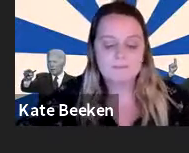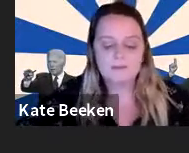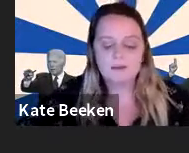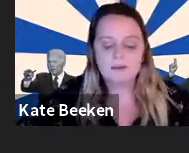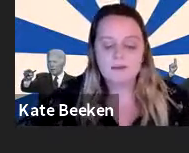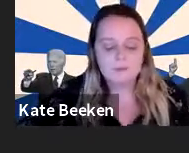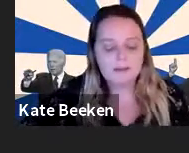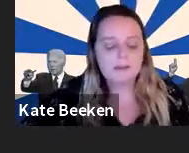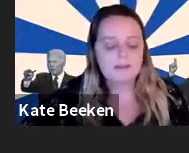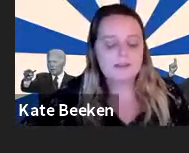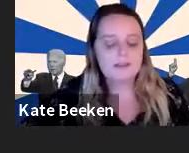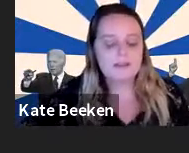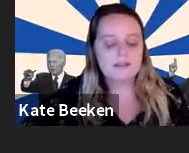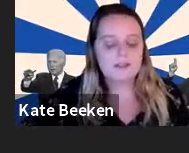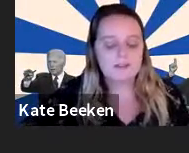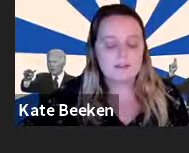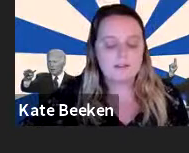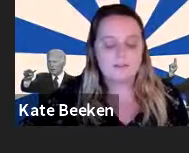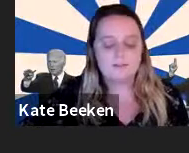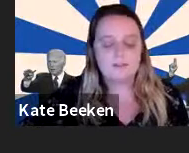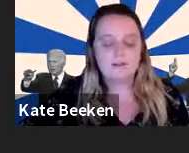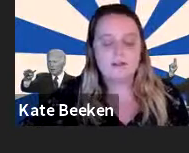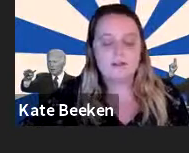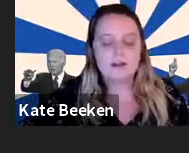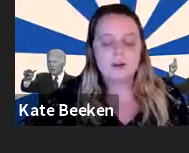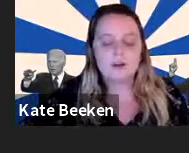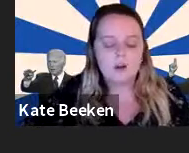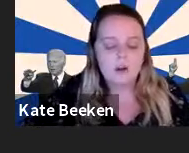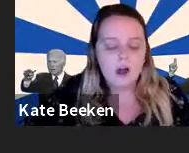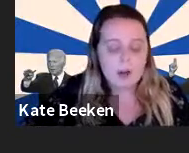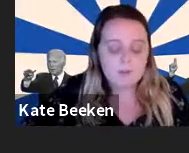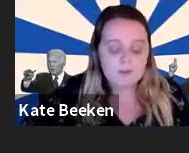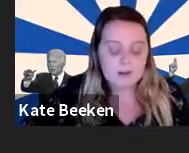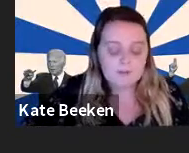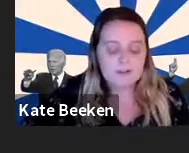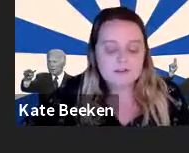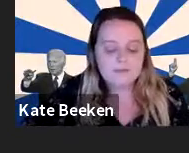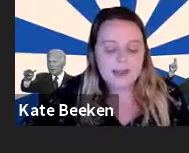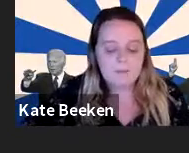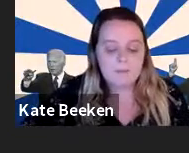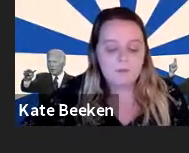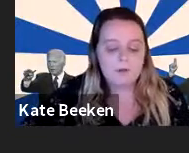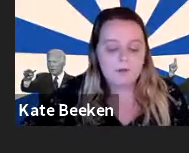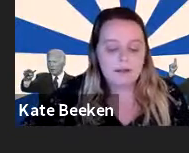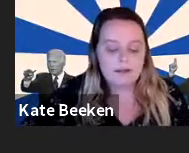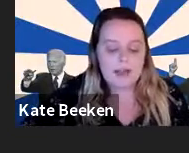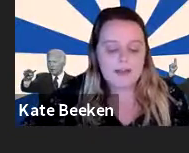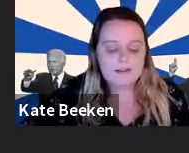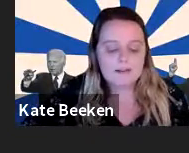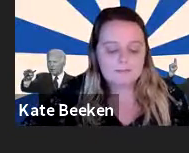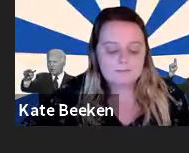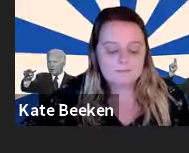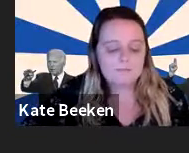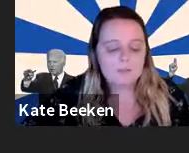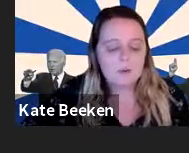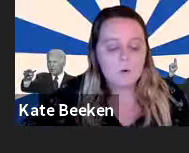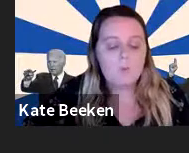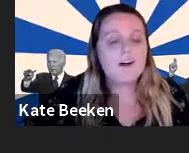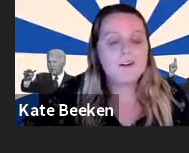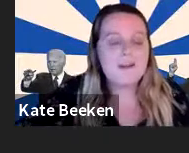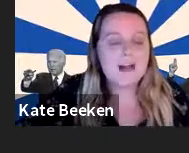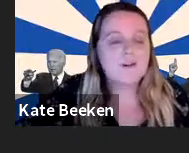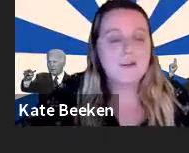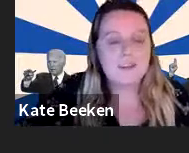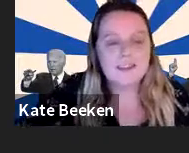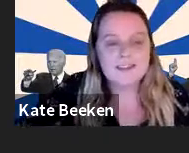next. Then we're gonna click this Continue Volunteering button. A couple of other features of the app, when you click Exit,